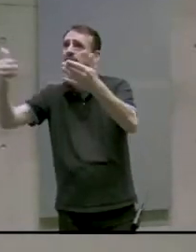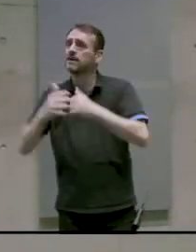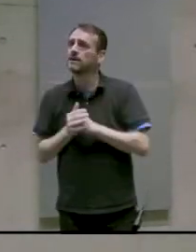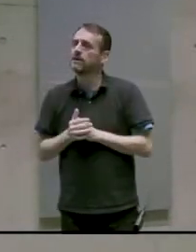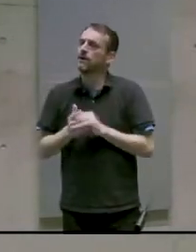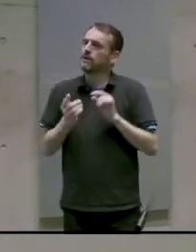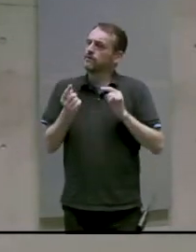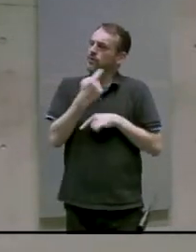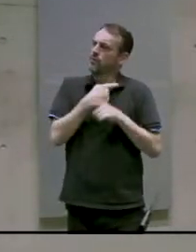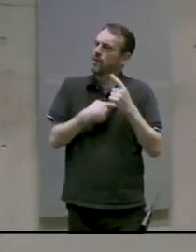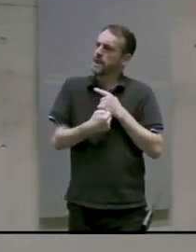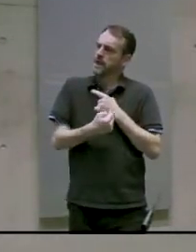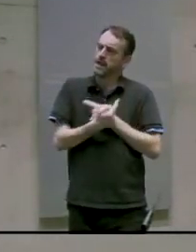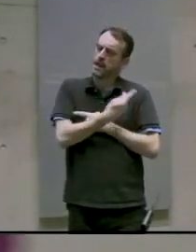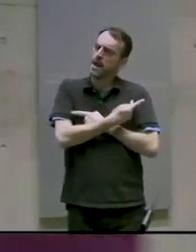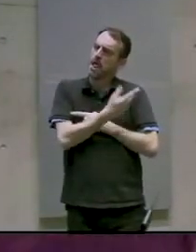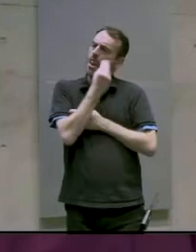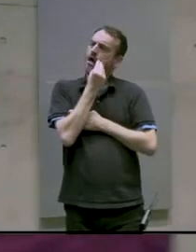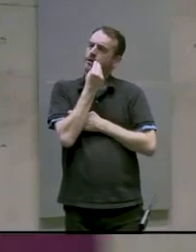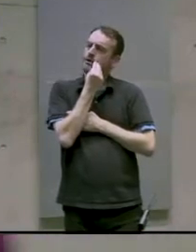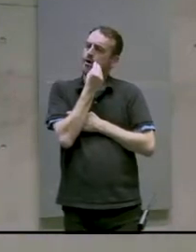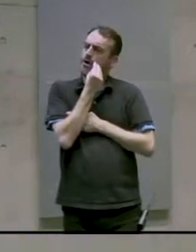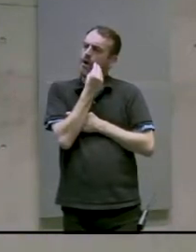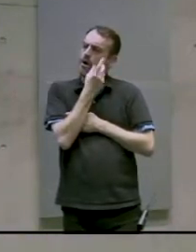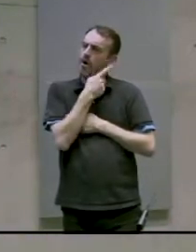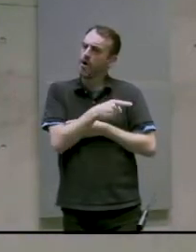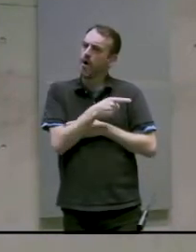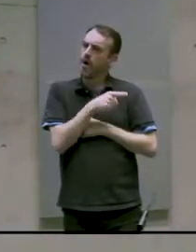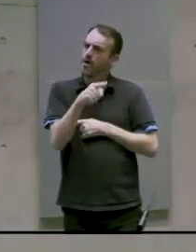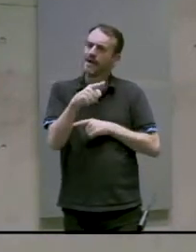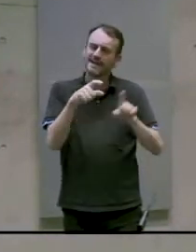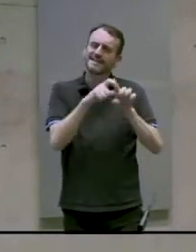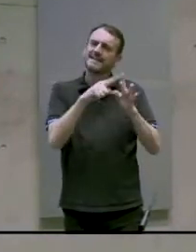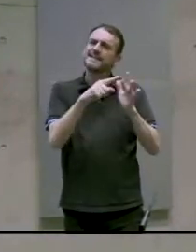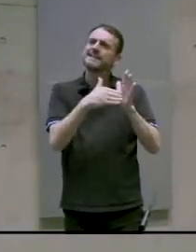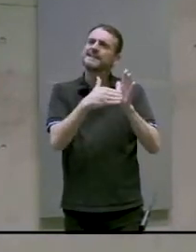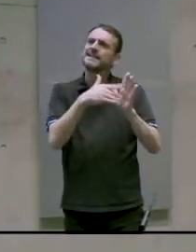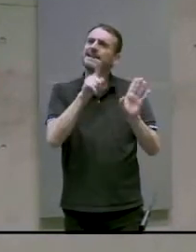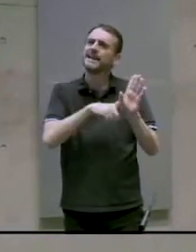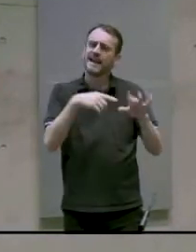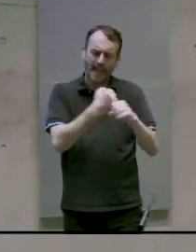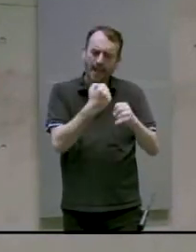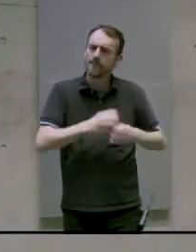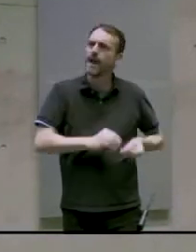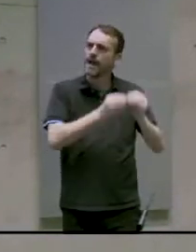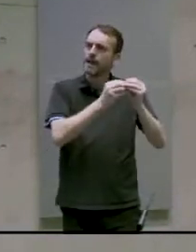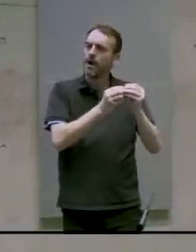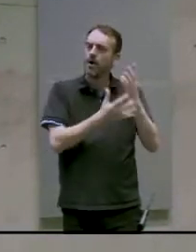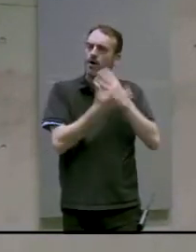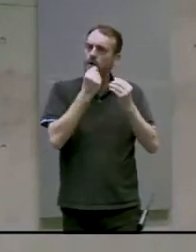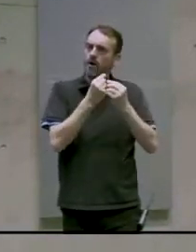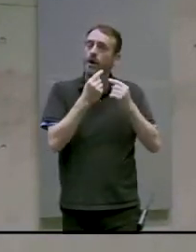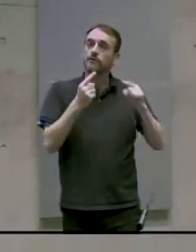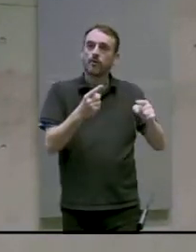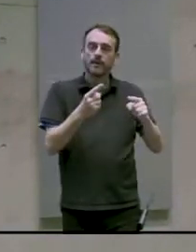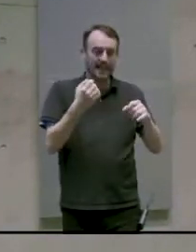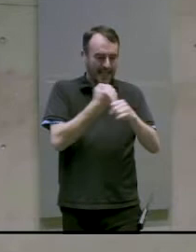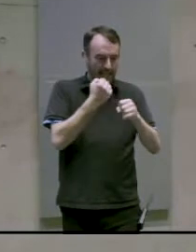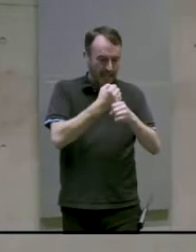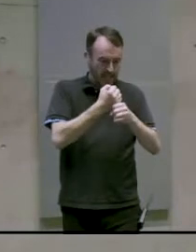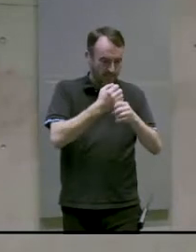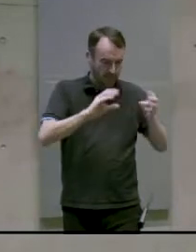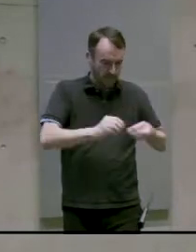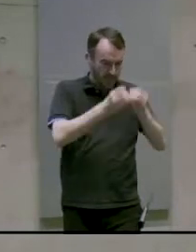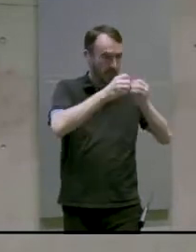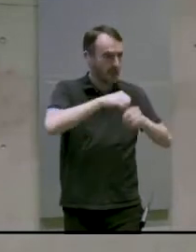lot of lessons when making those Dizzy games in the fact that it was always make a game, fire and forget. You'd